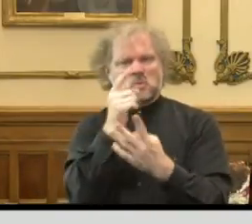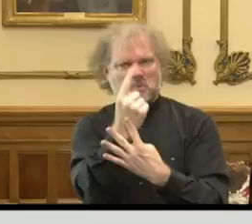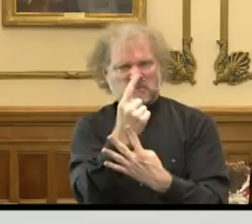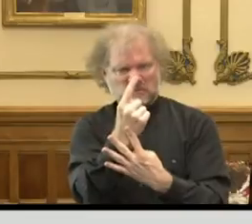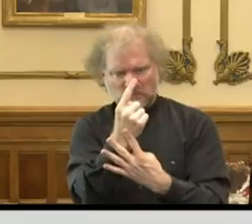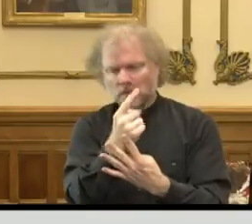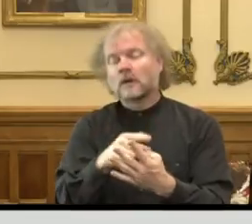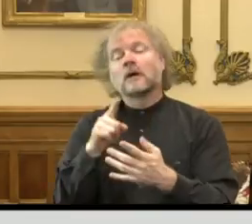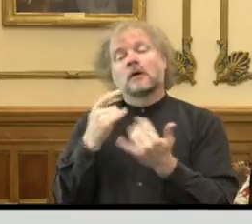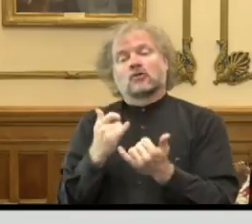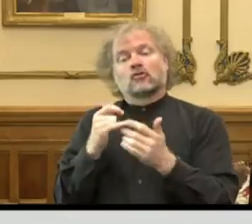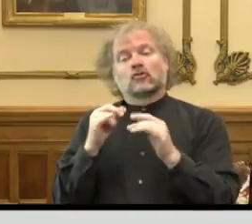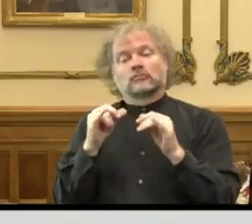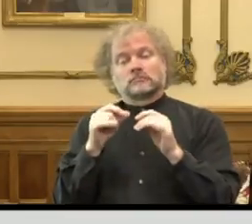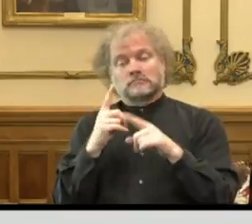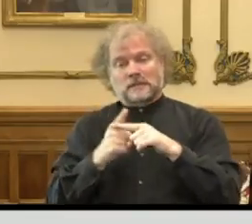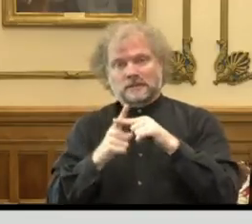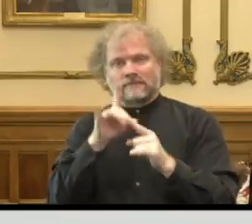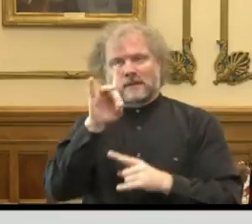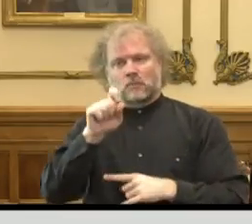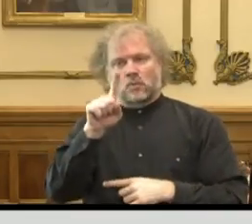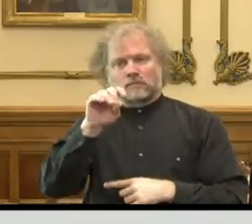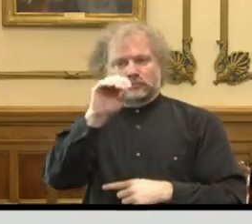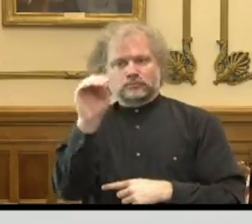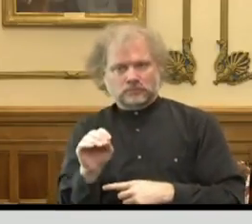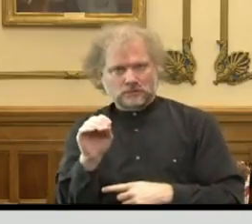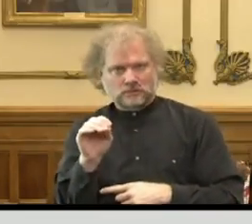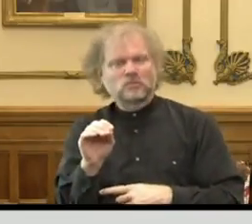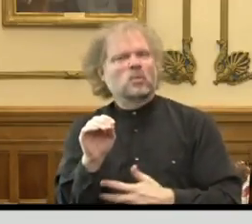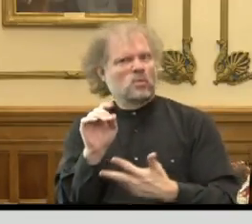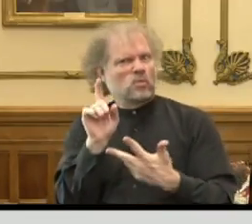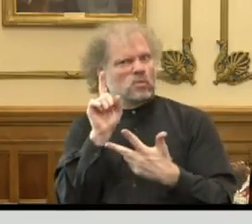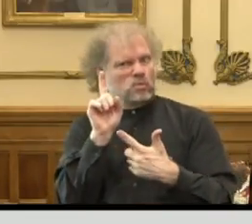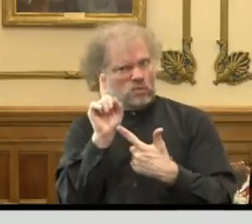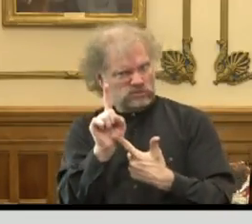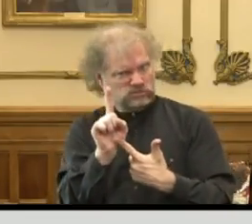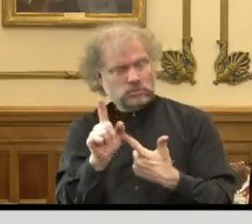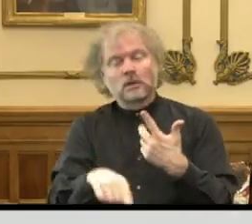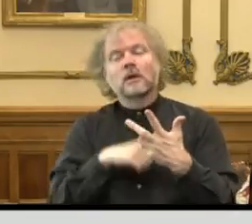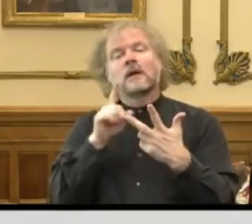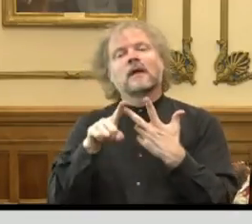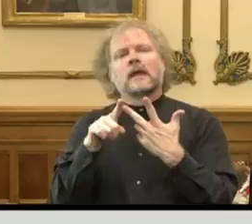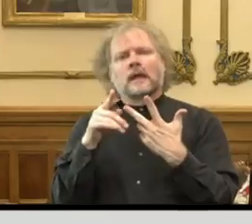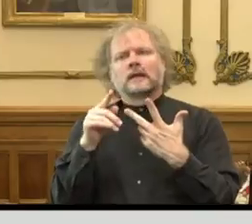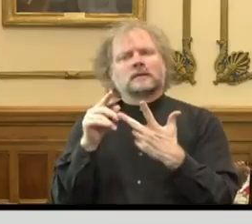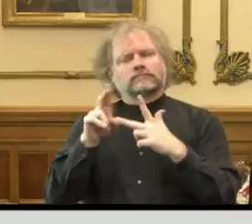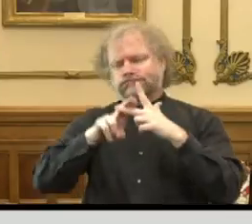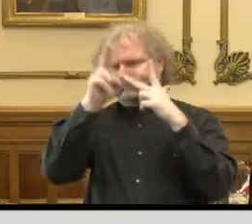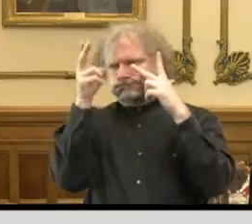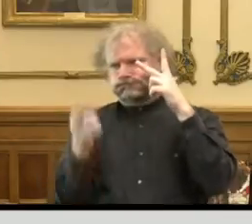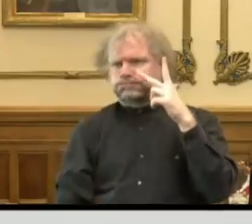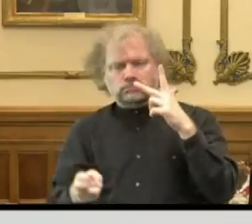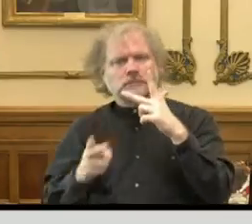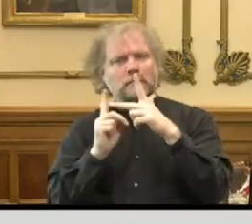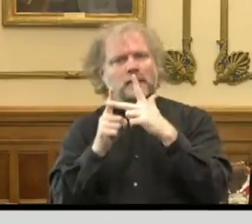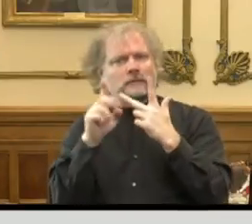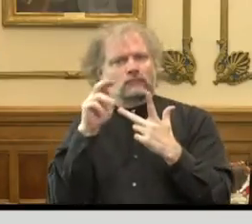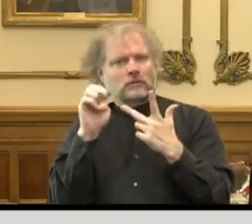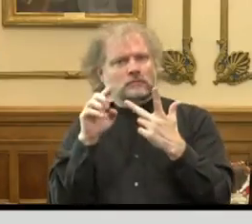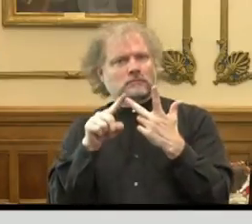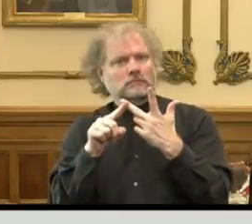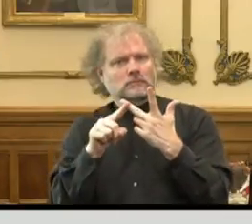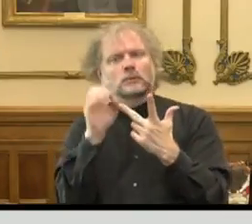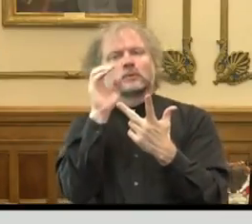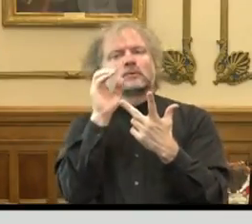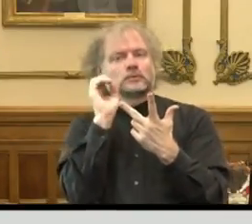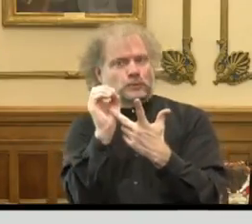current positivity rate of 8.1%, which also scored a 1, and a significant decline in their positivity rate, which received